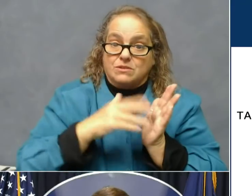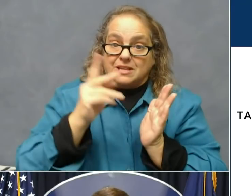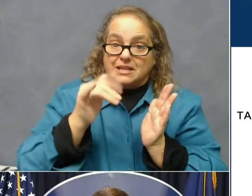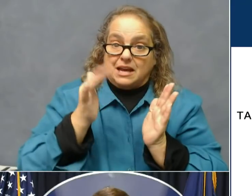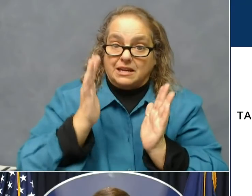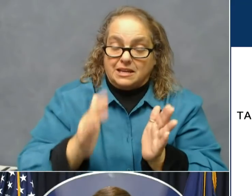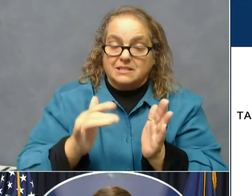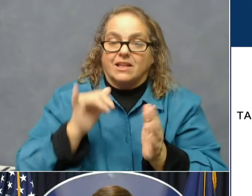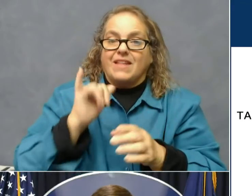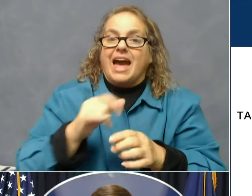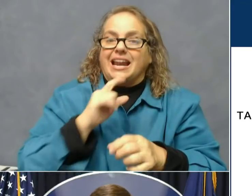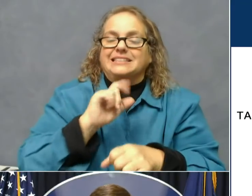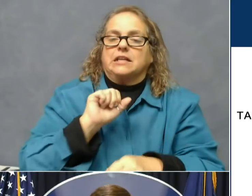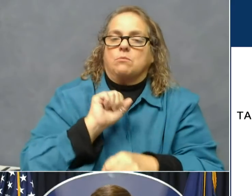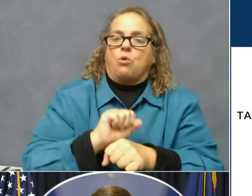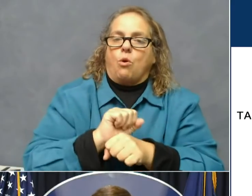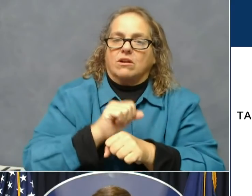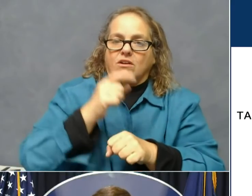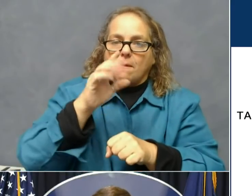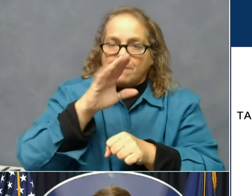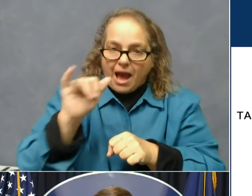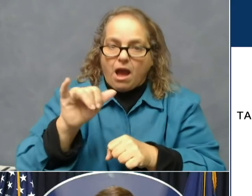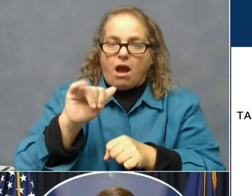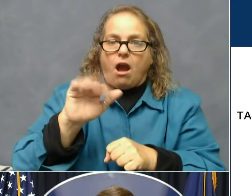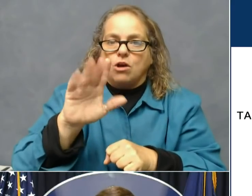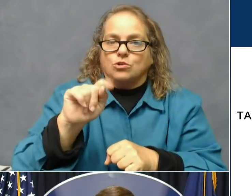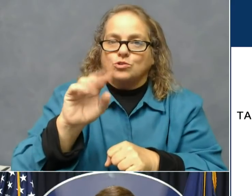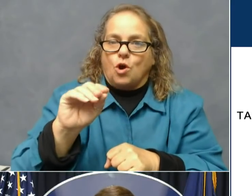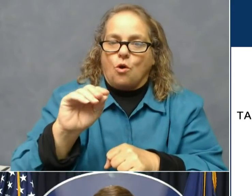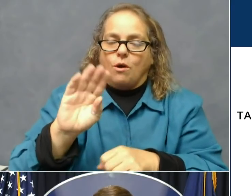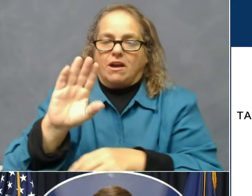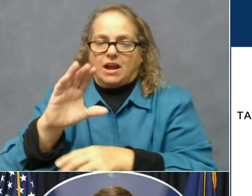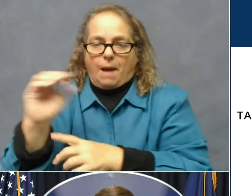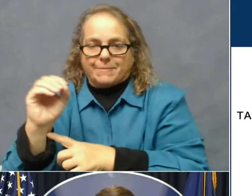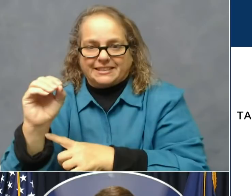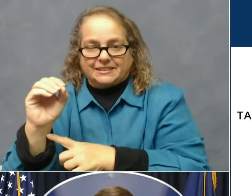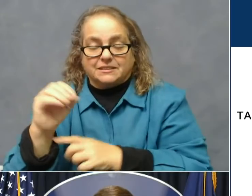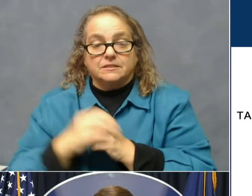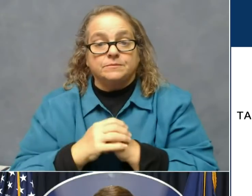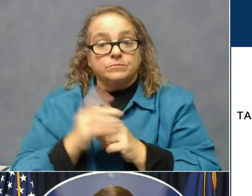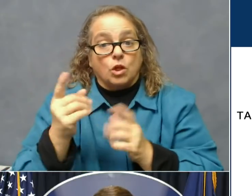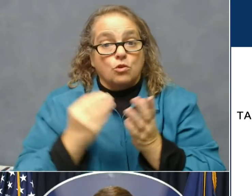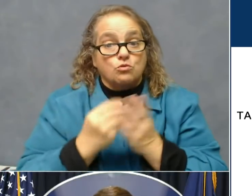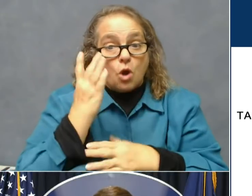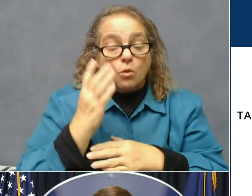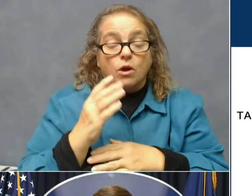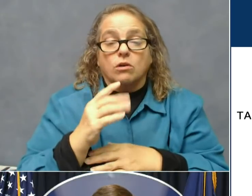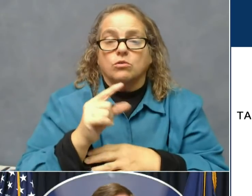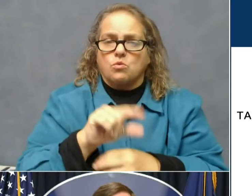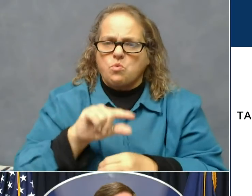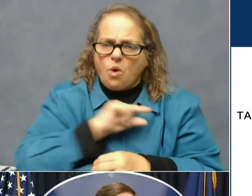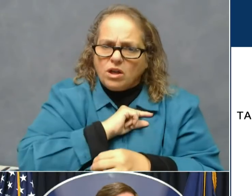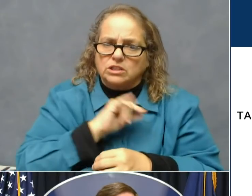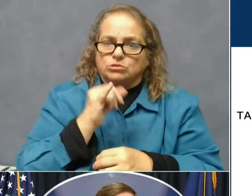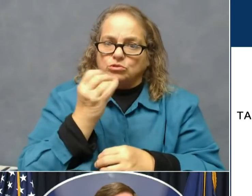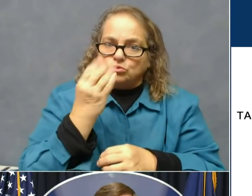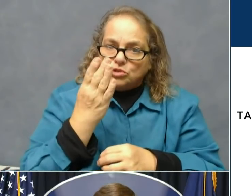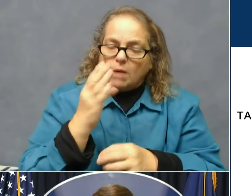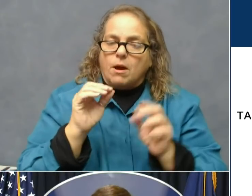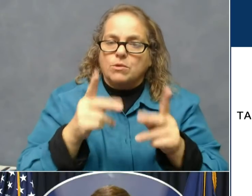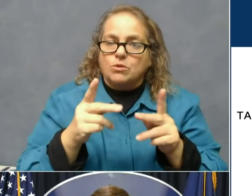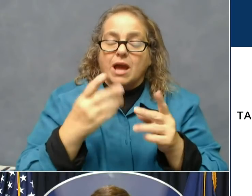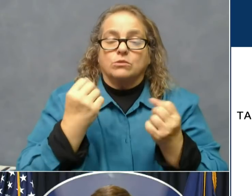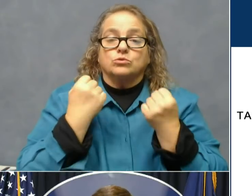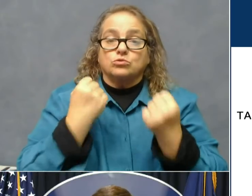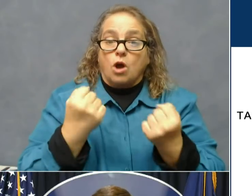businesses. The industry's continued growth and the creation of quality job opportunities with strong wages will be crucial in our